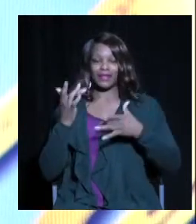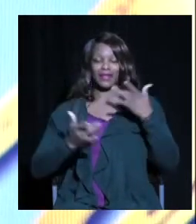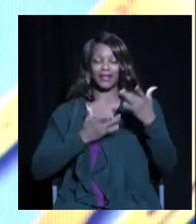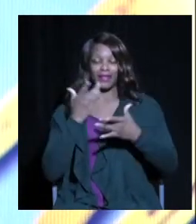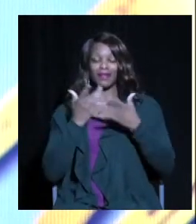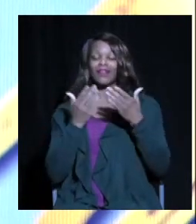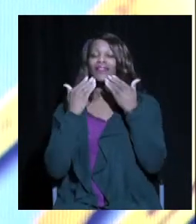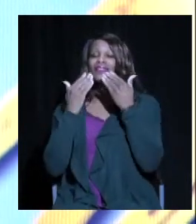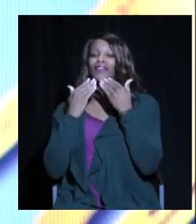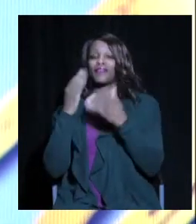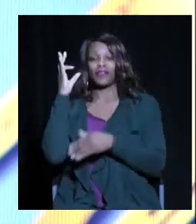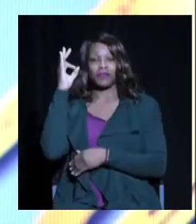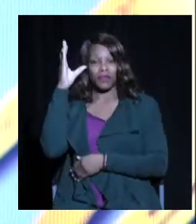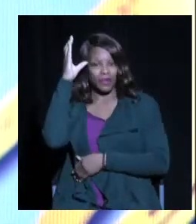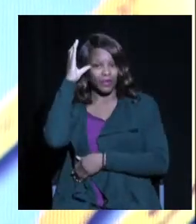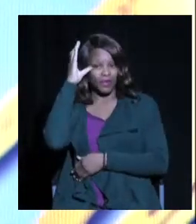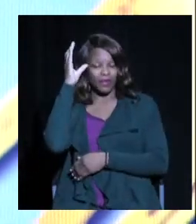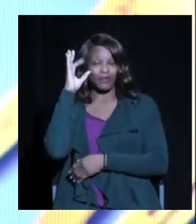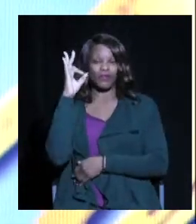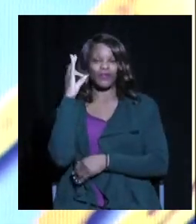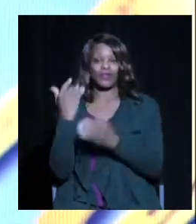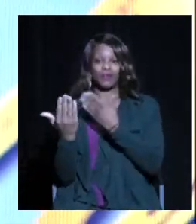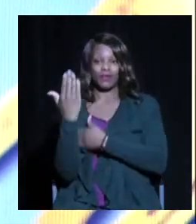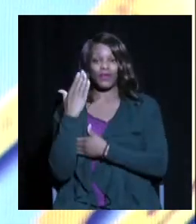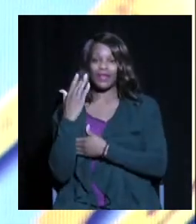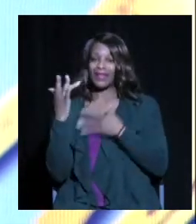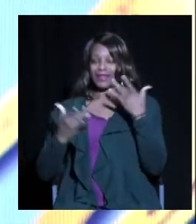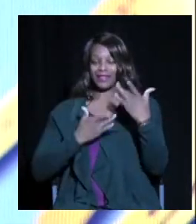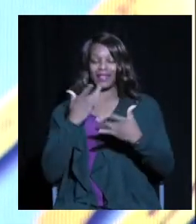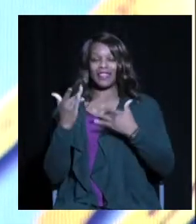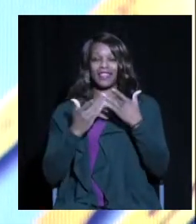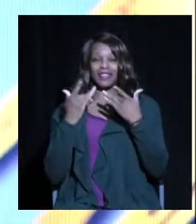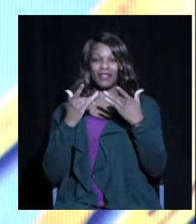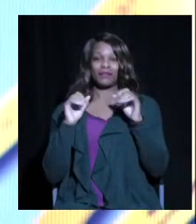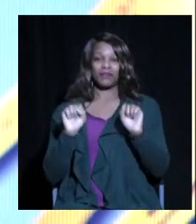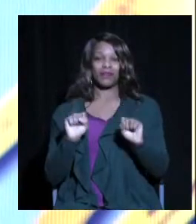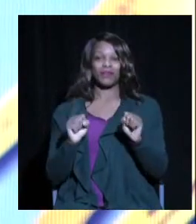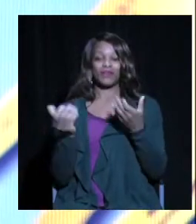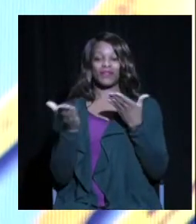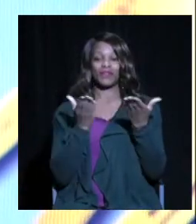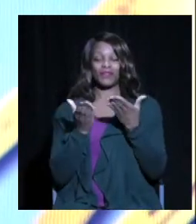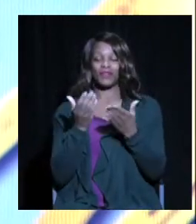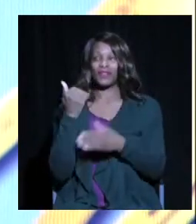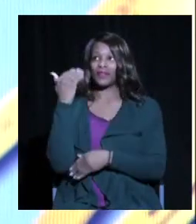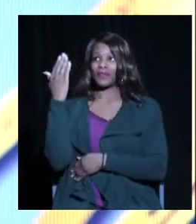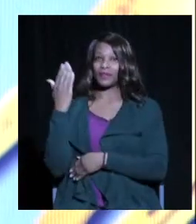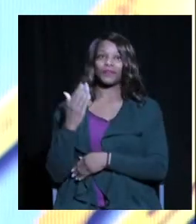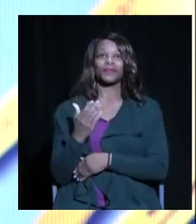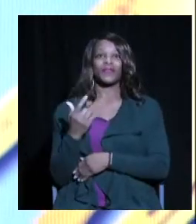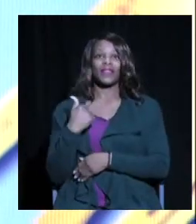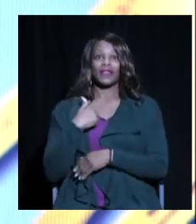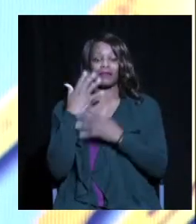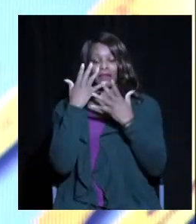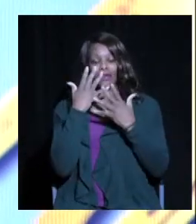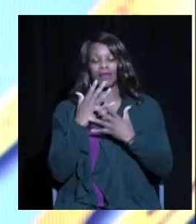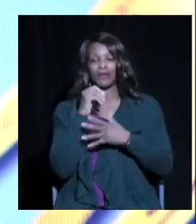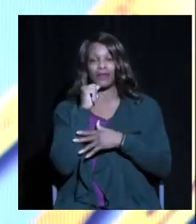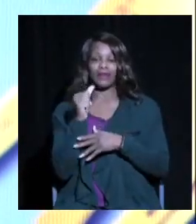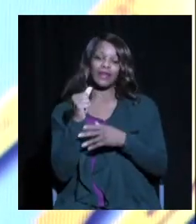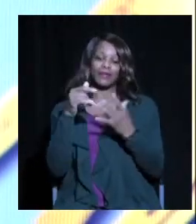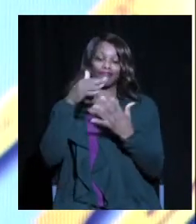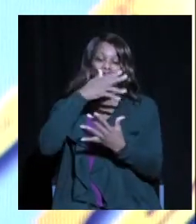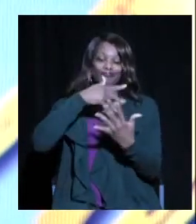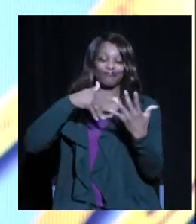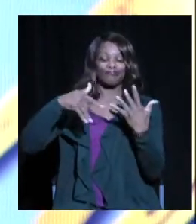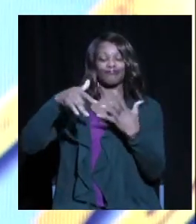Carter for the opportunity to preach this morning, and excited to be able to serve you. I'm sad that we haven't been able to gather